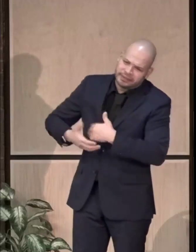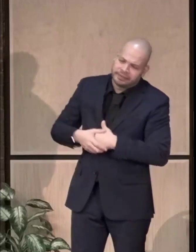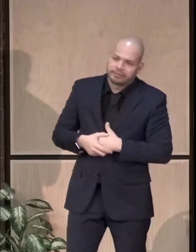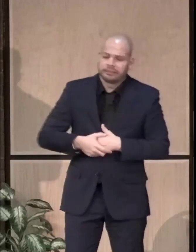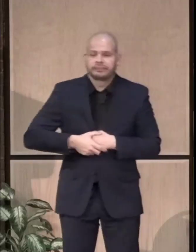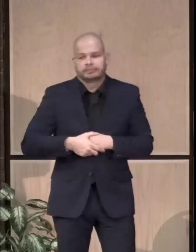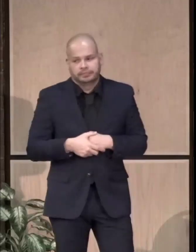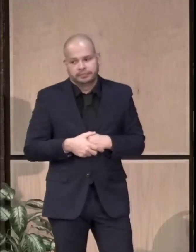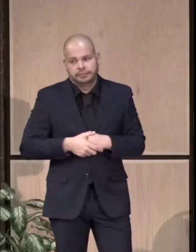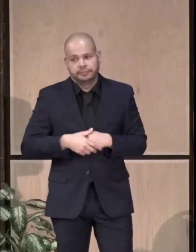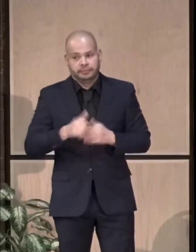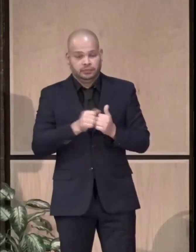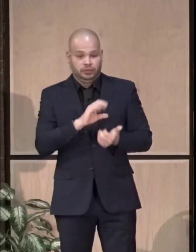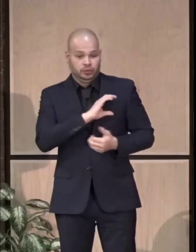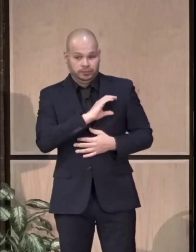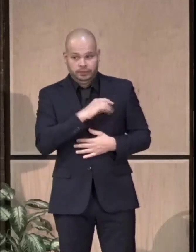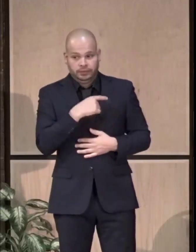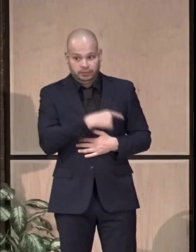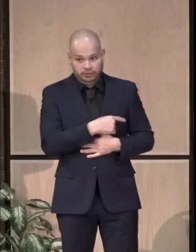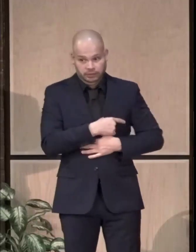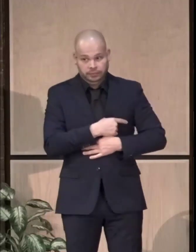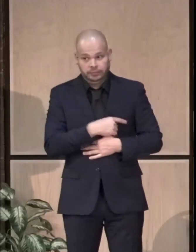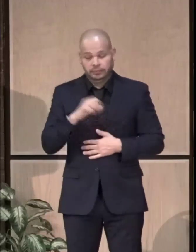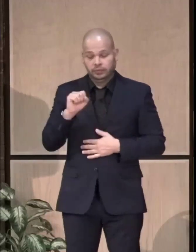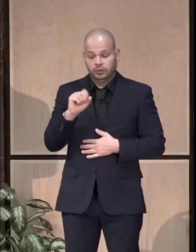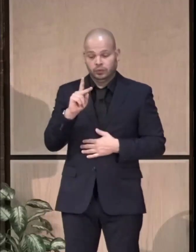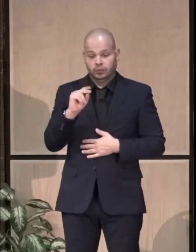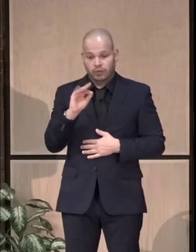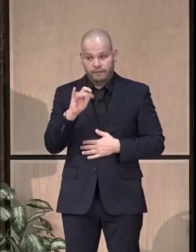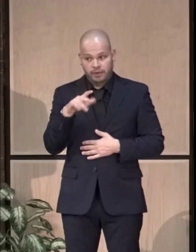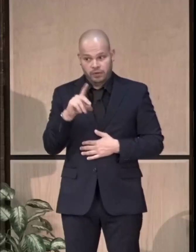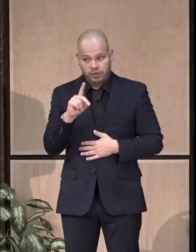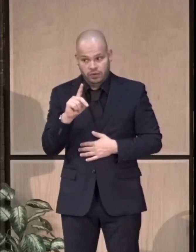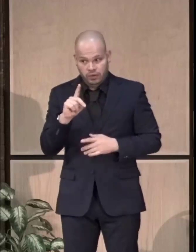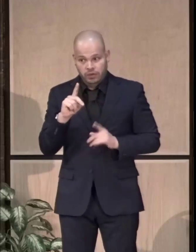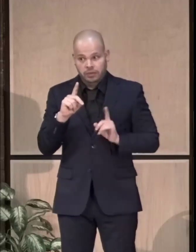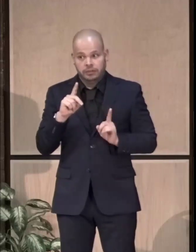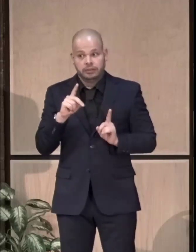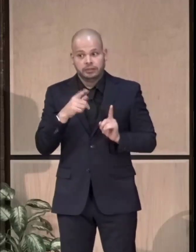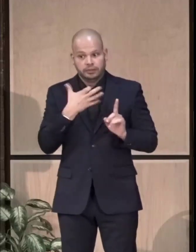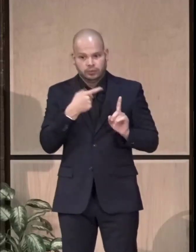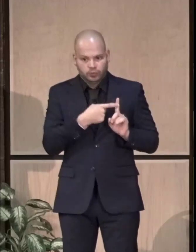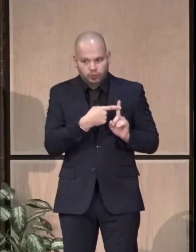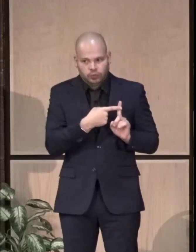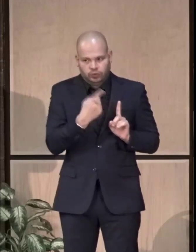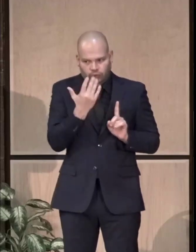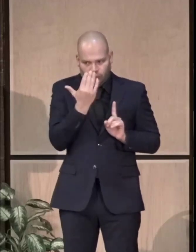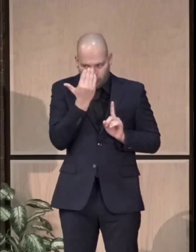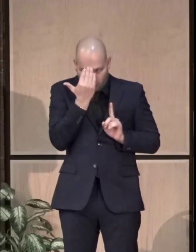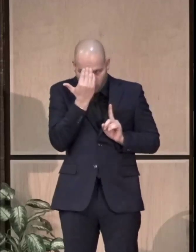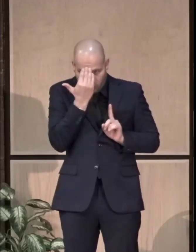provide, one, to answer their question regarding my conversation with Card the day before, and two, to